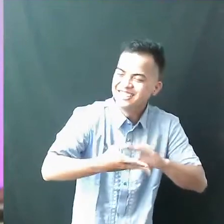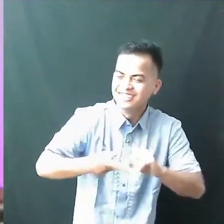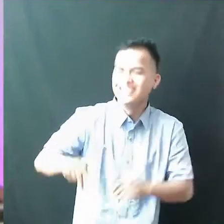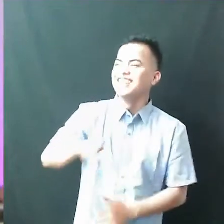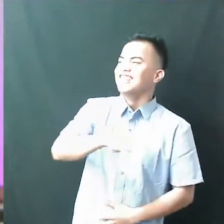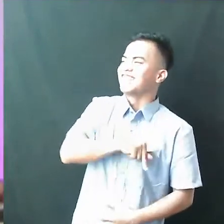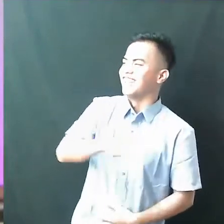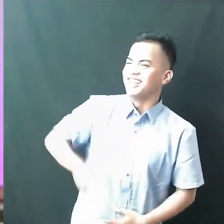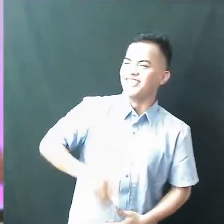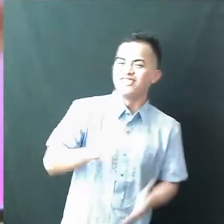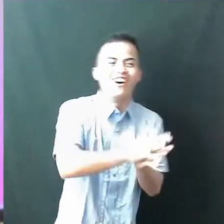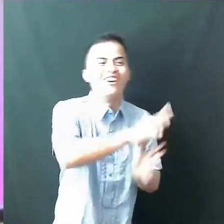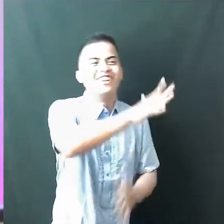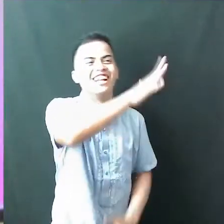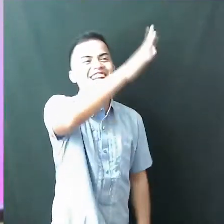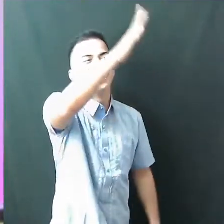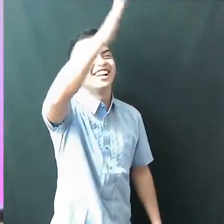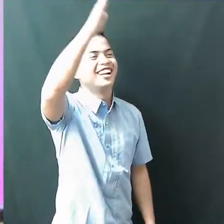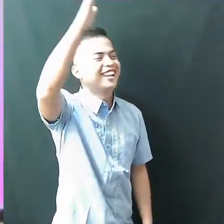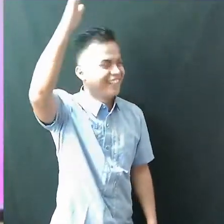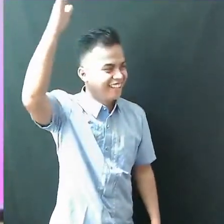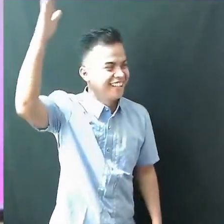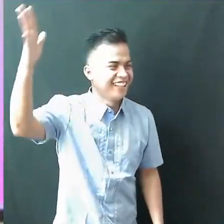He is the King of glory.